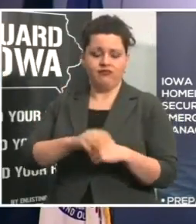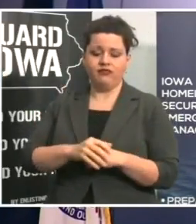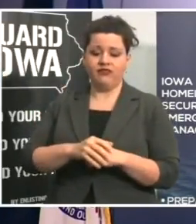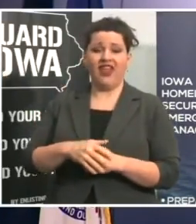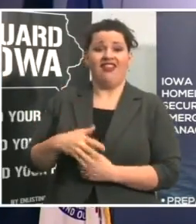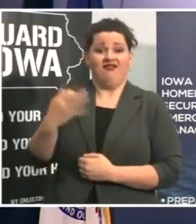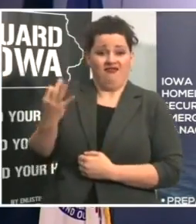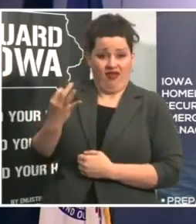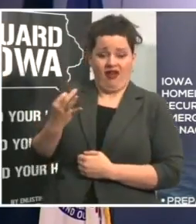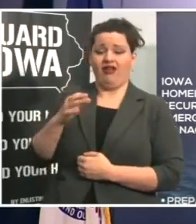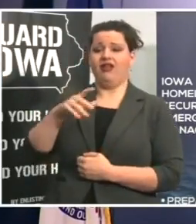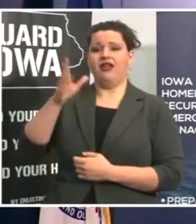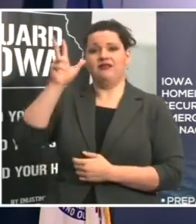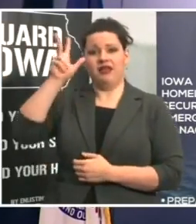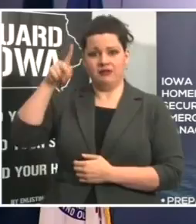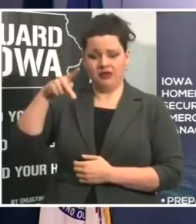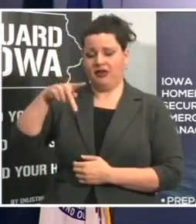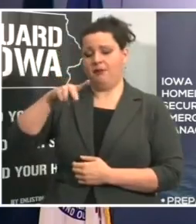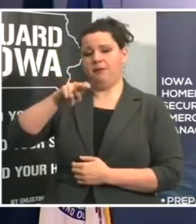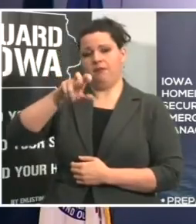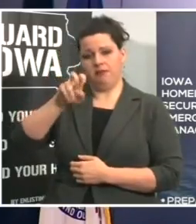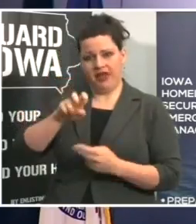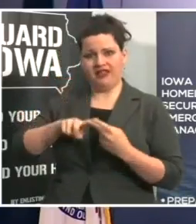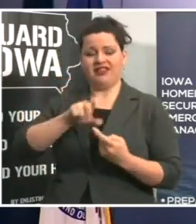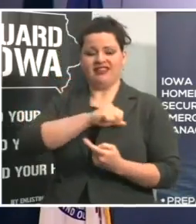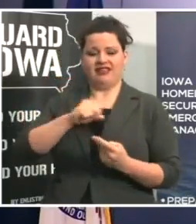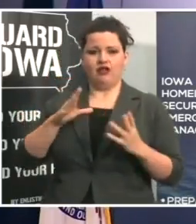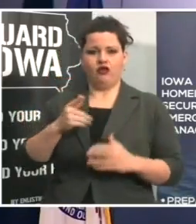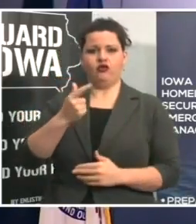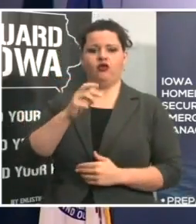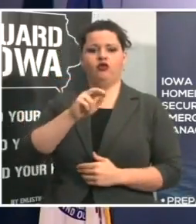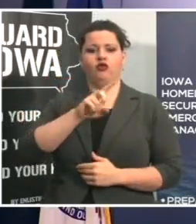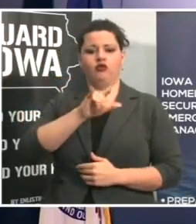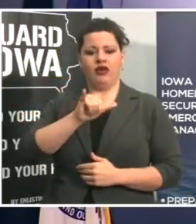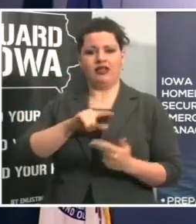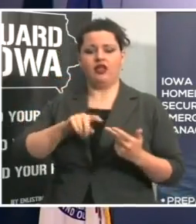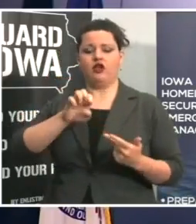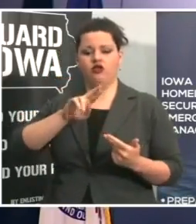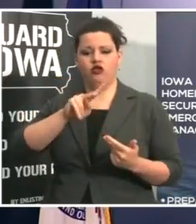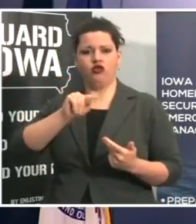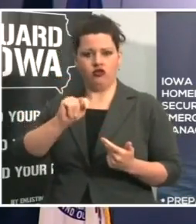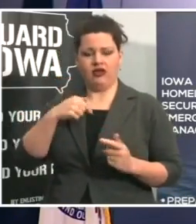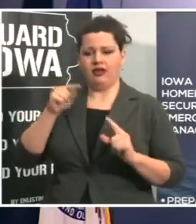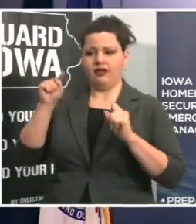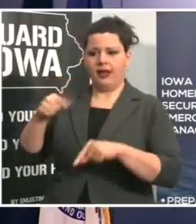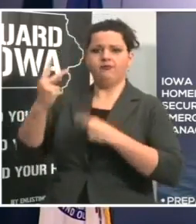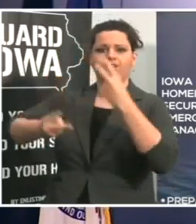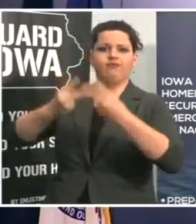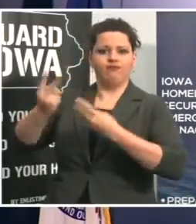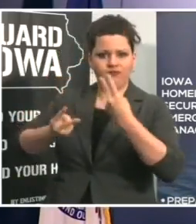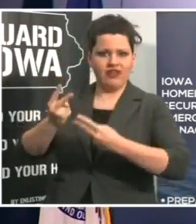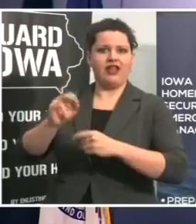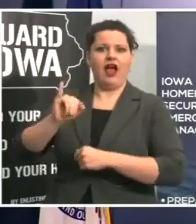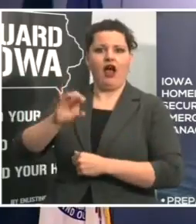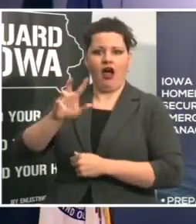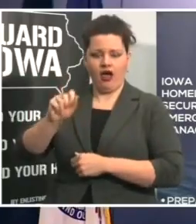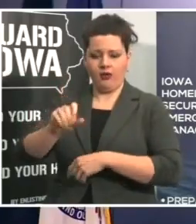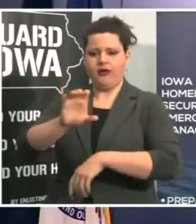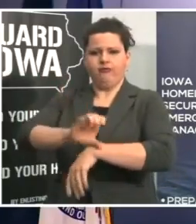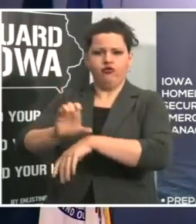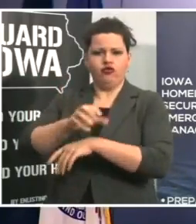or tested rather, for the virus. Reporters were also not allowed inside the room where she normally holds her news